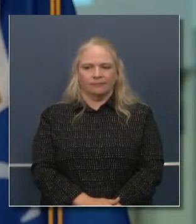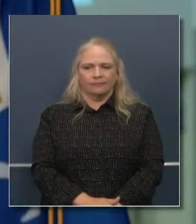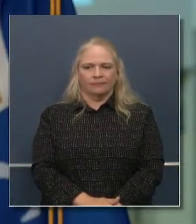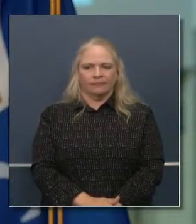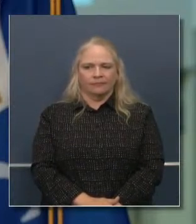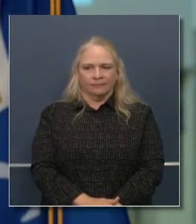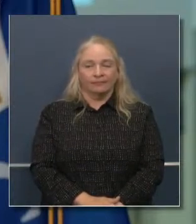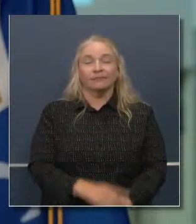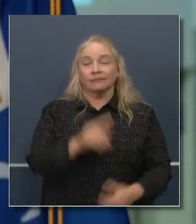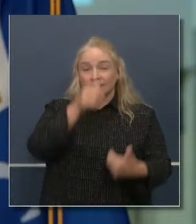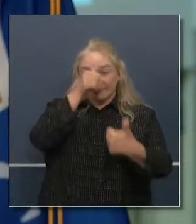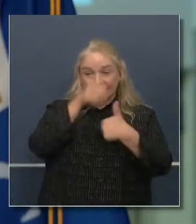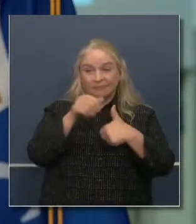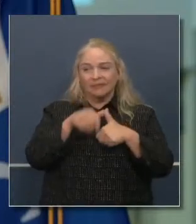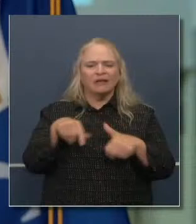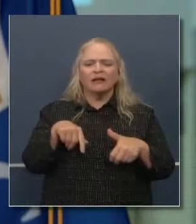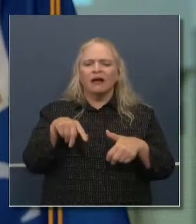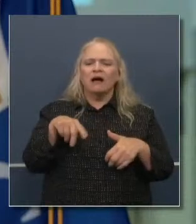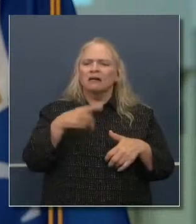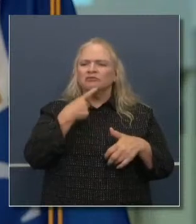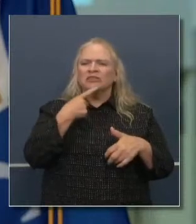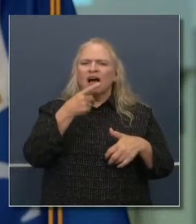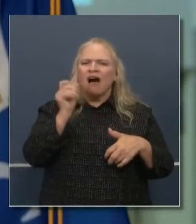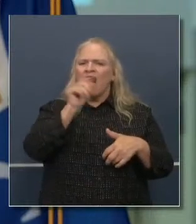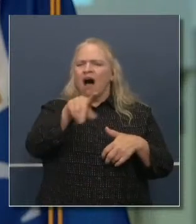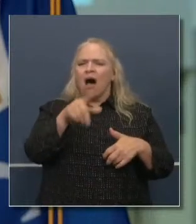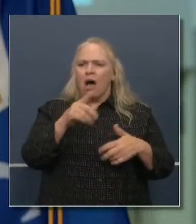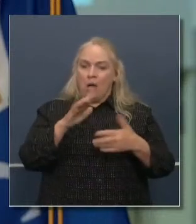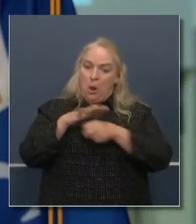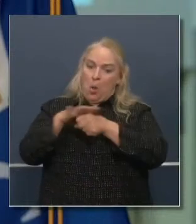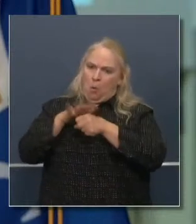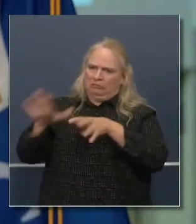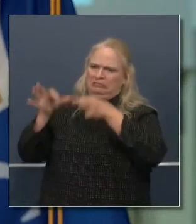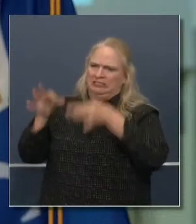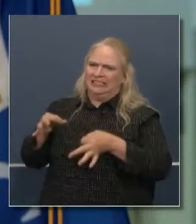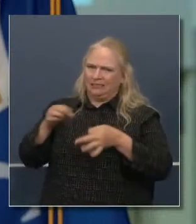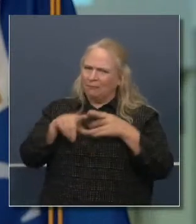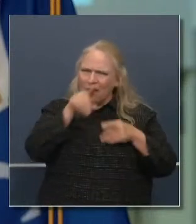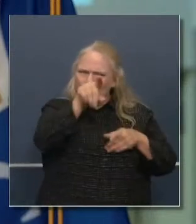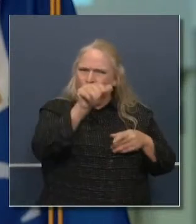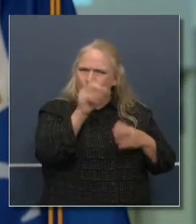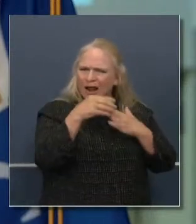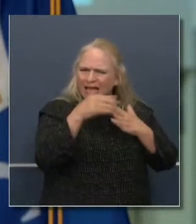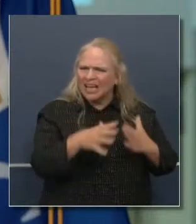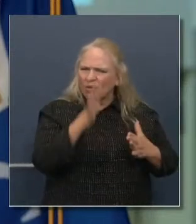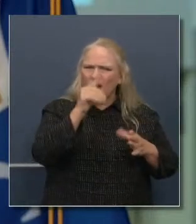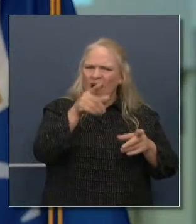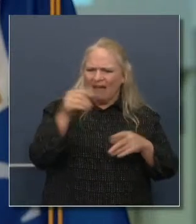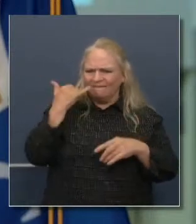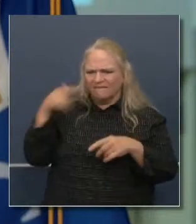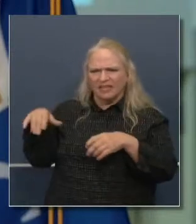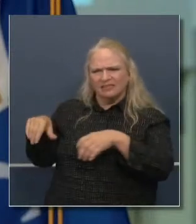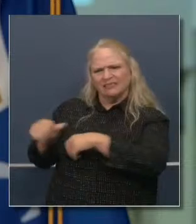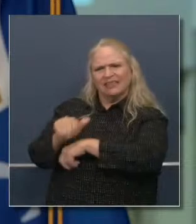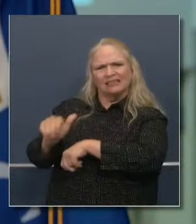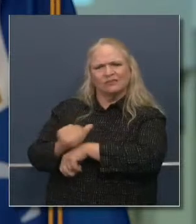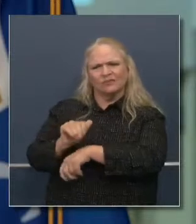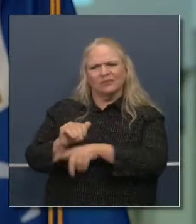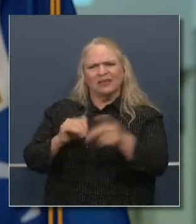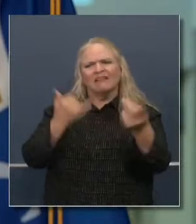to this pandemic. And if indoor activities are dangerous for everything else, why would schools be okay? And